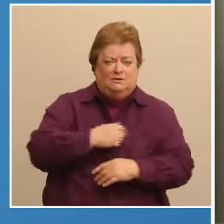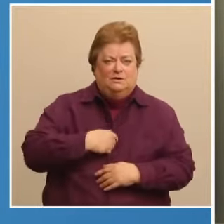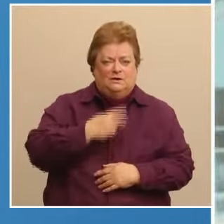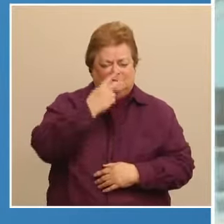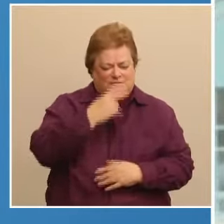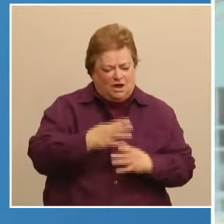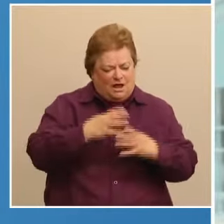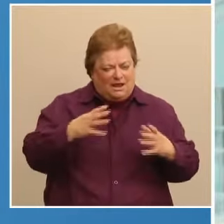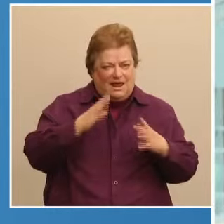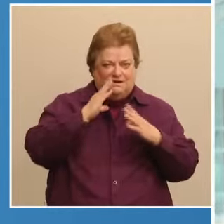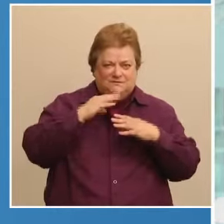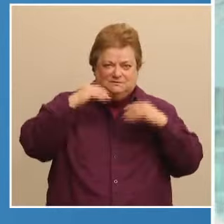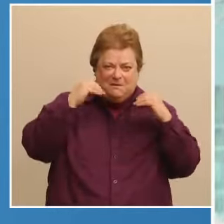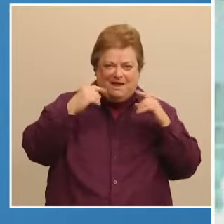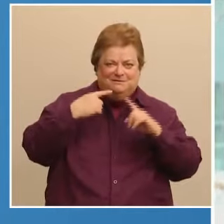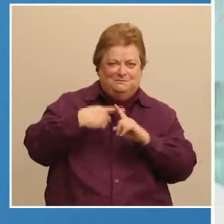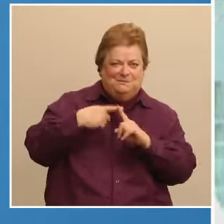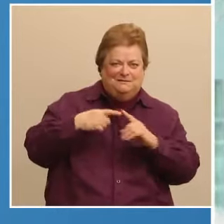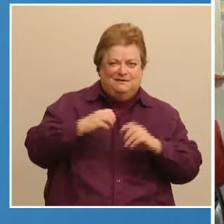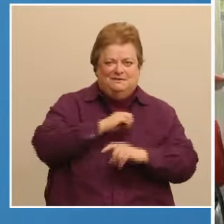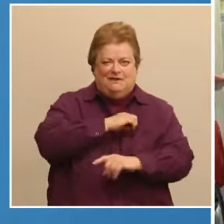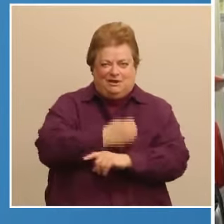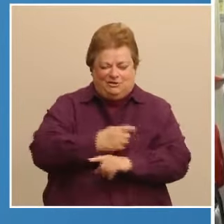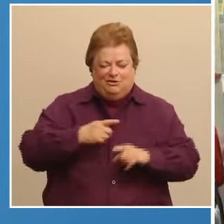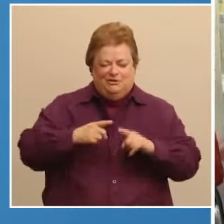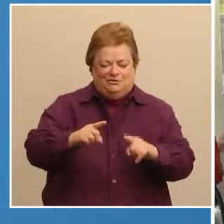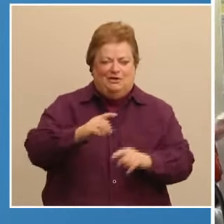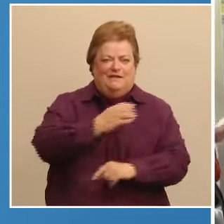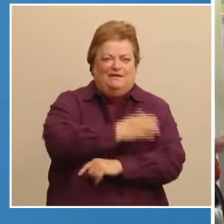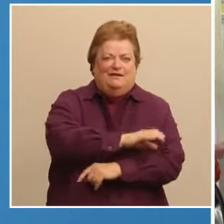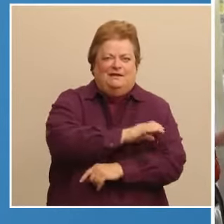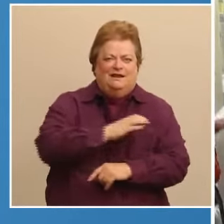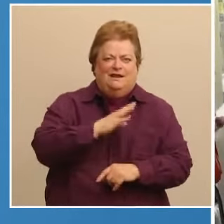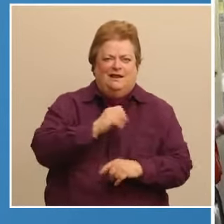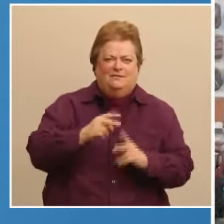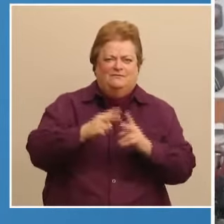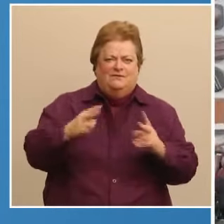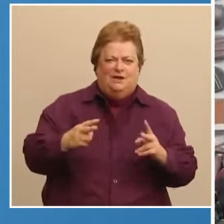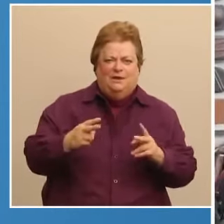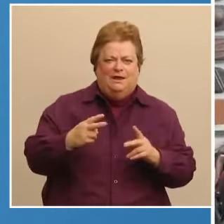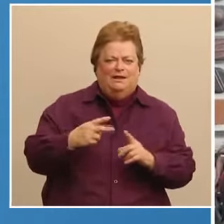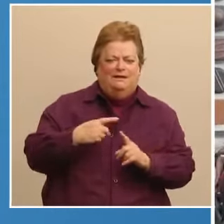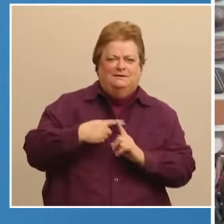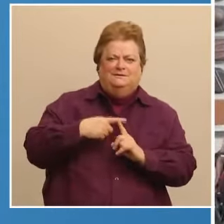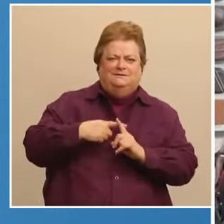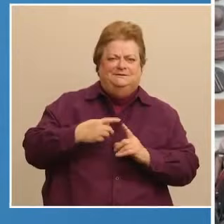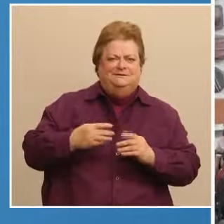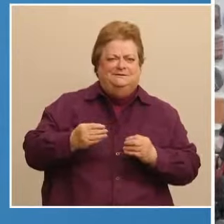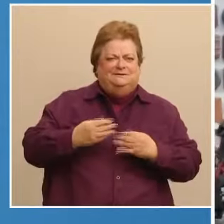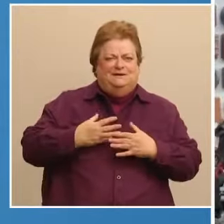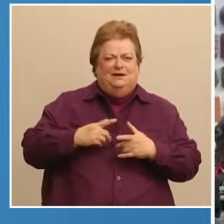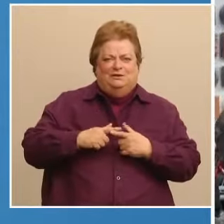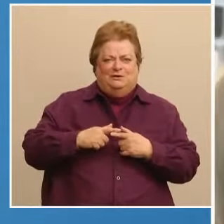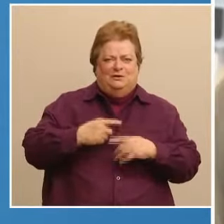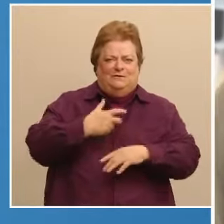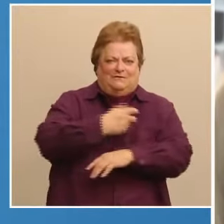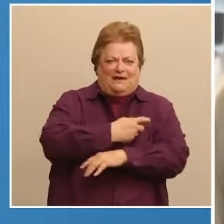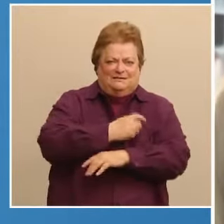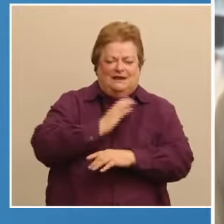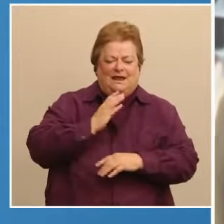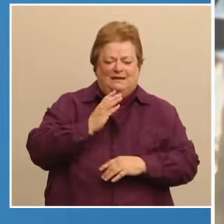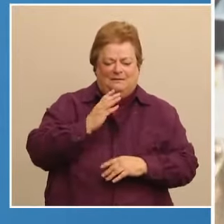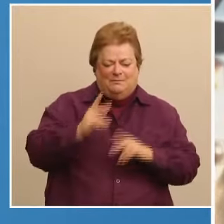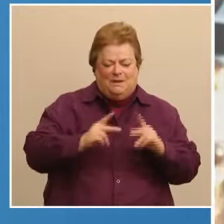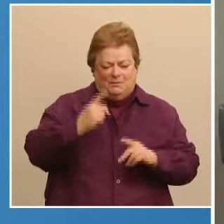lot of smiles and positive energy at the clinic, and it was extremely rewarding to be able to vaccinate our residents in this